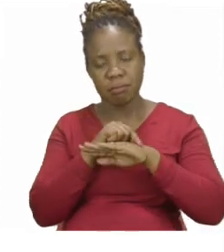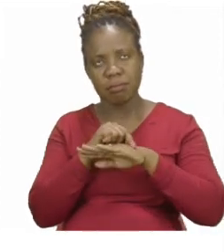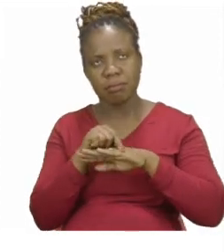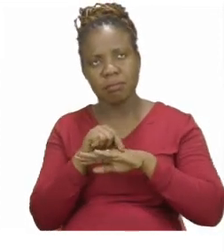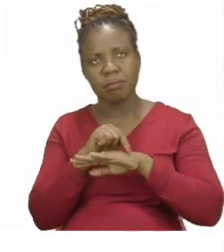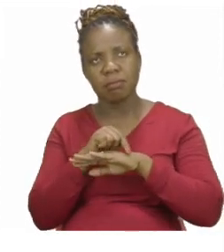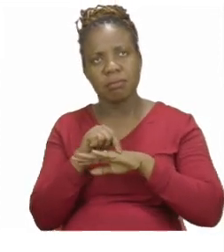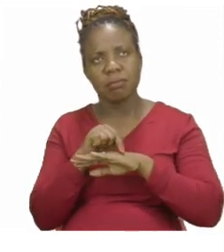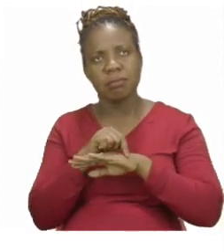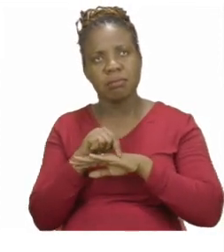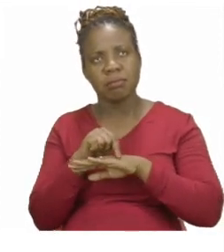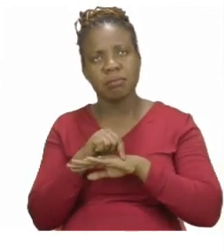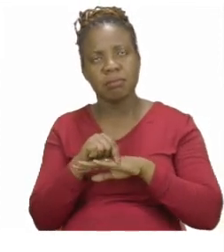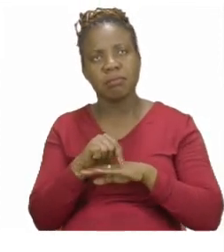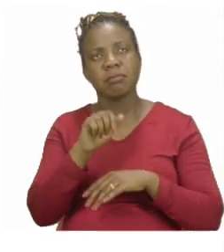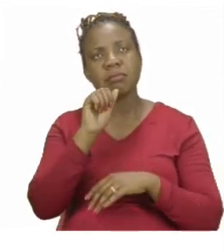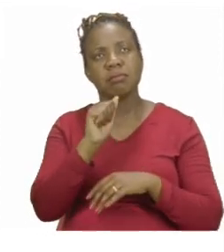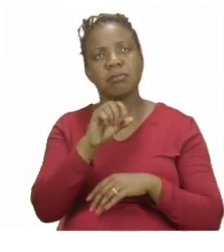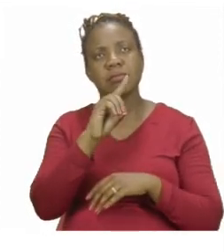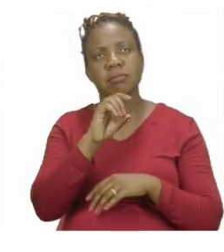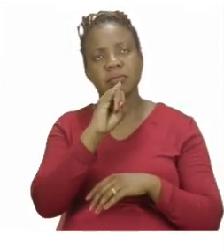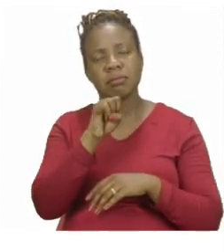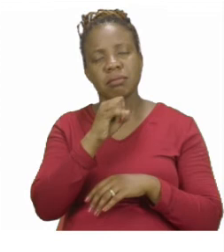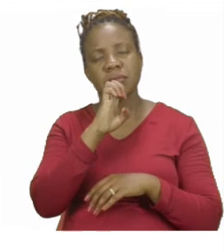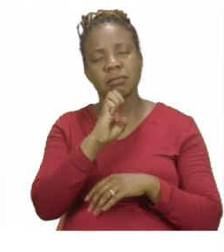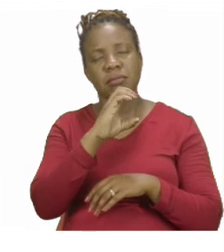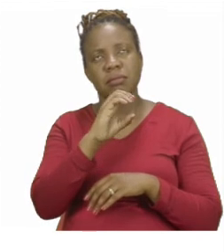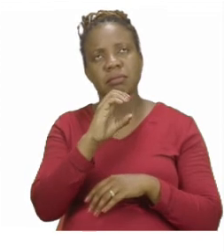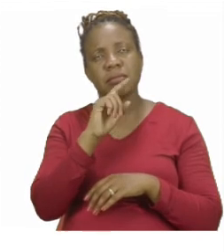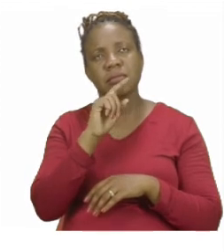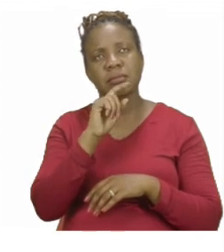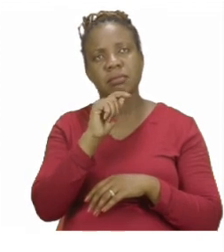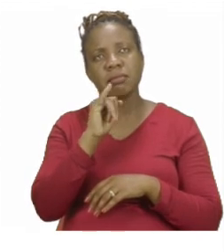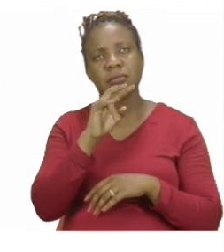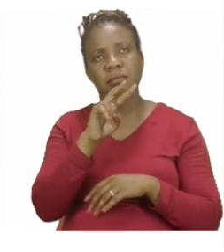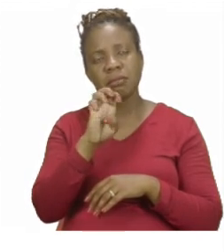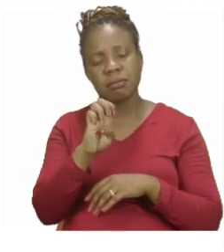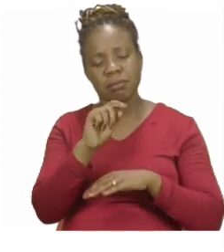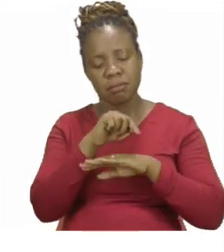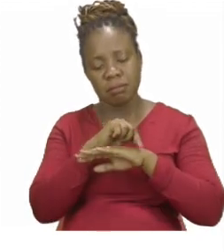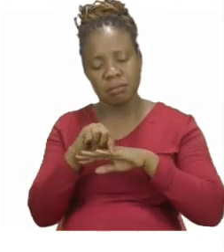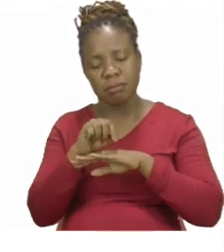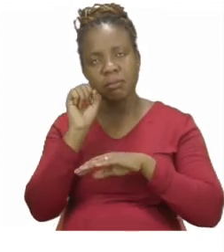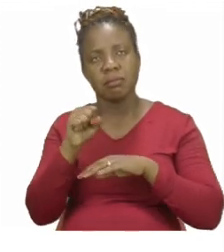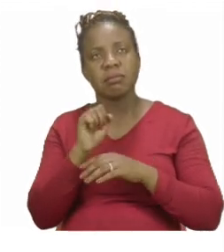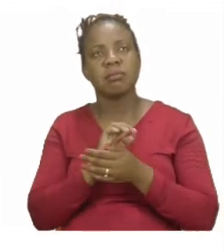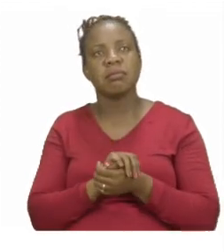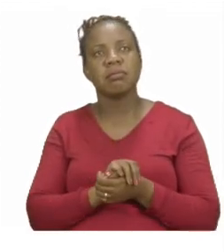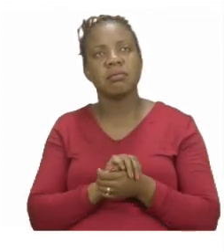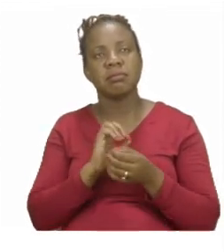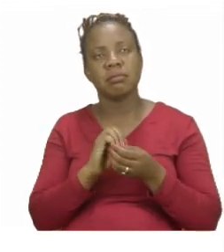remember you have to underline. Now, let's quickly look at number